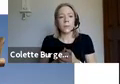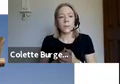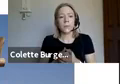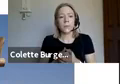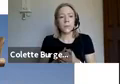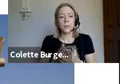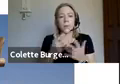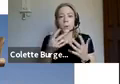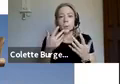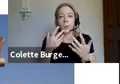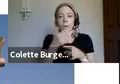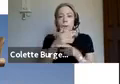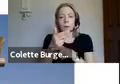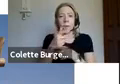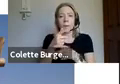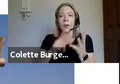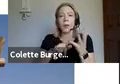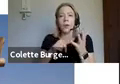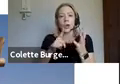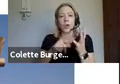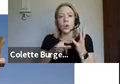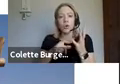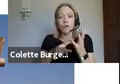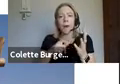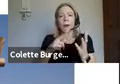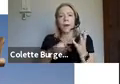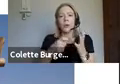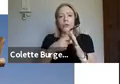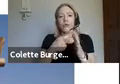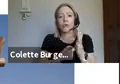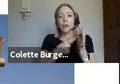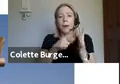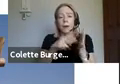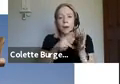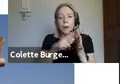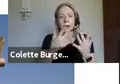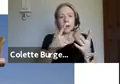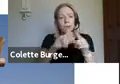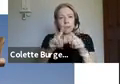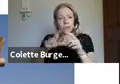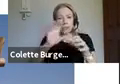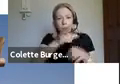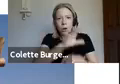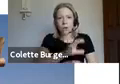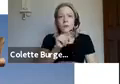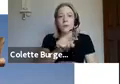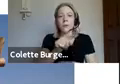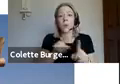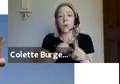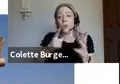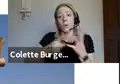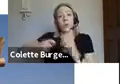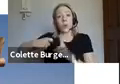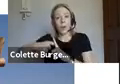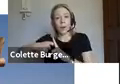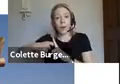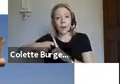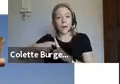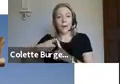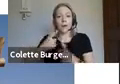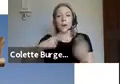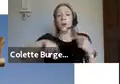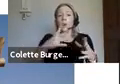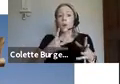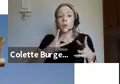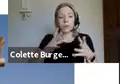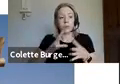in Ukraine and Myanmar, supported by them, and also in UK. And we created